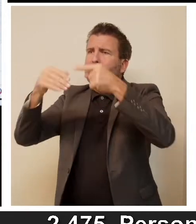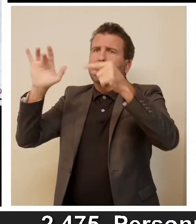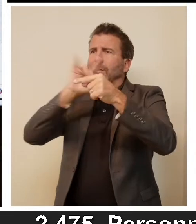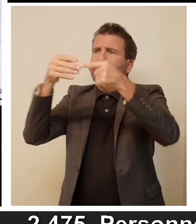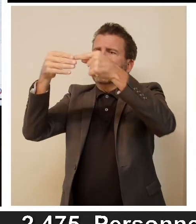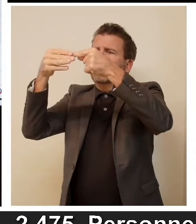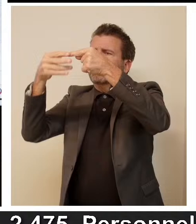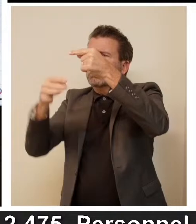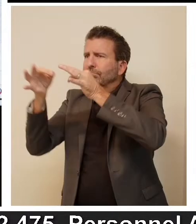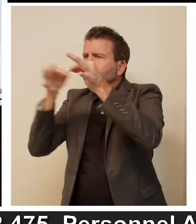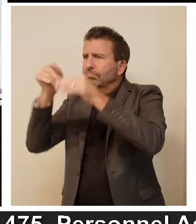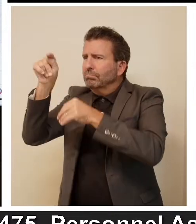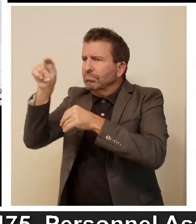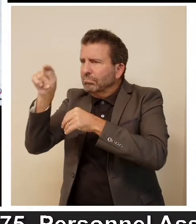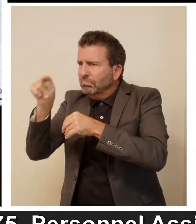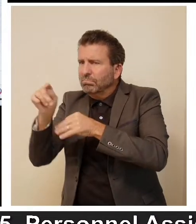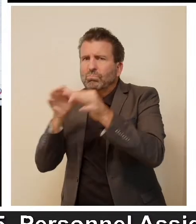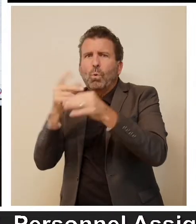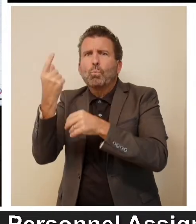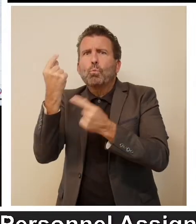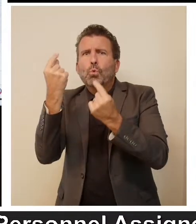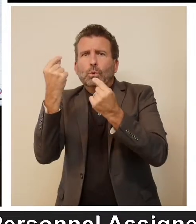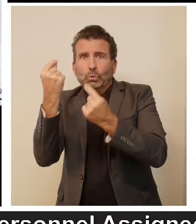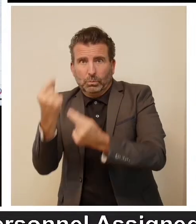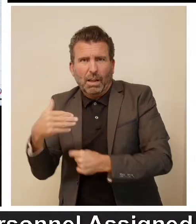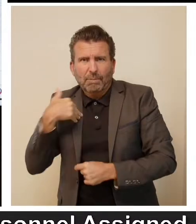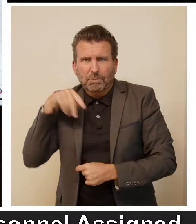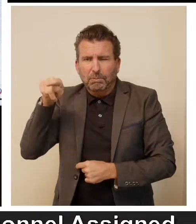area should not be entered.